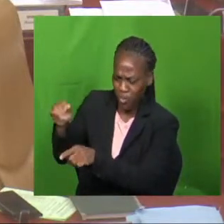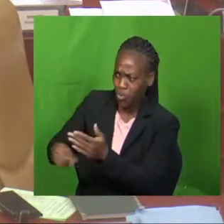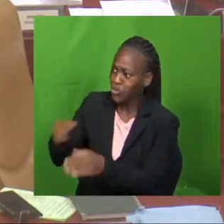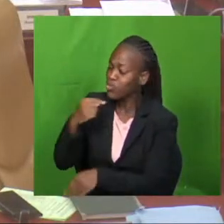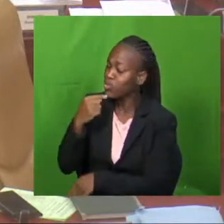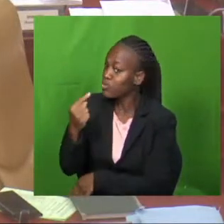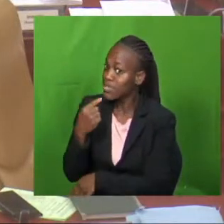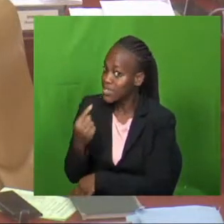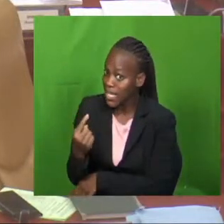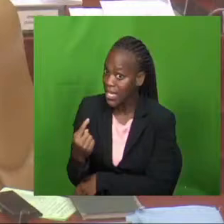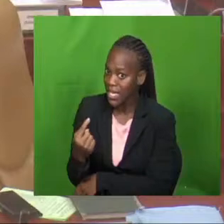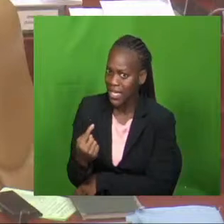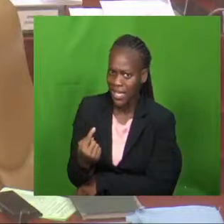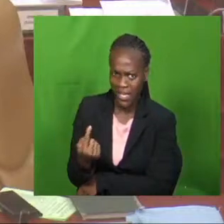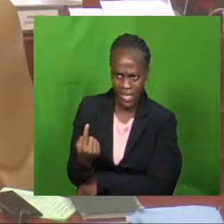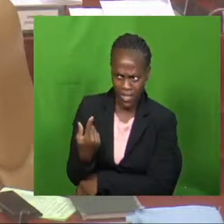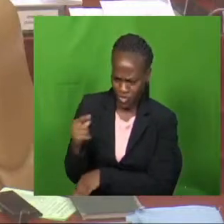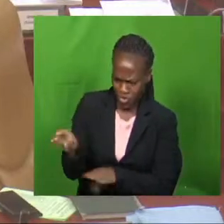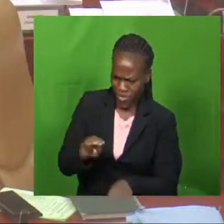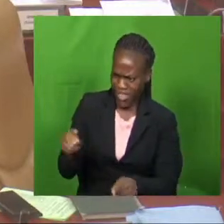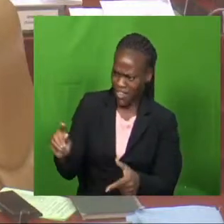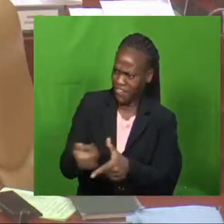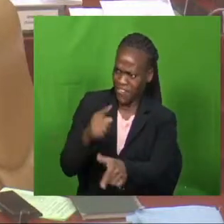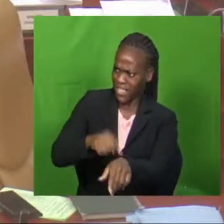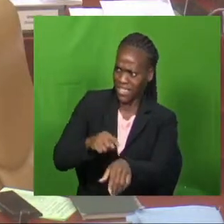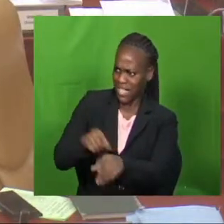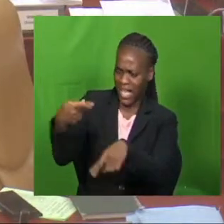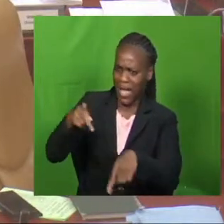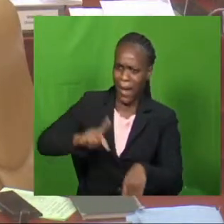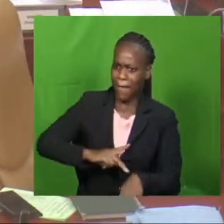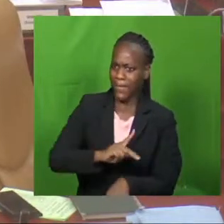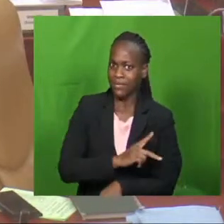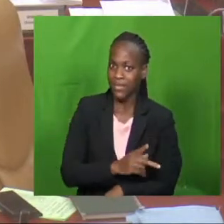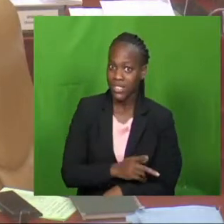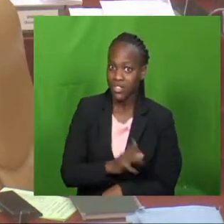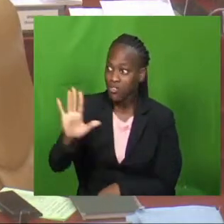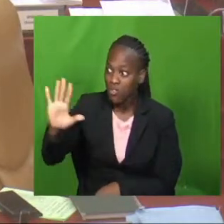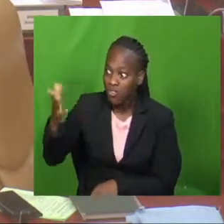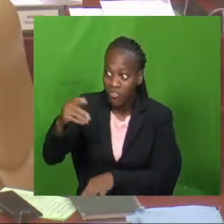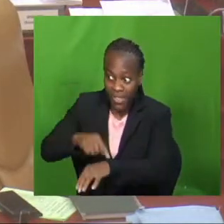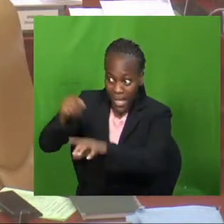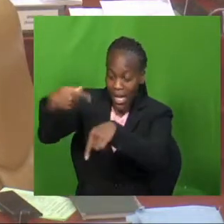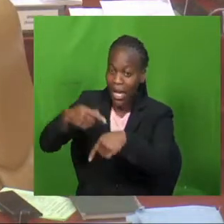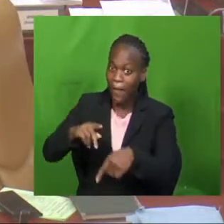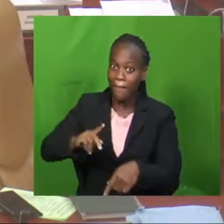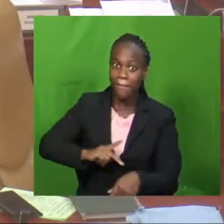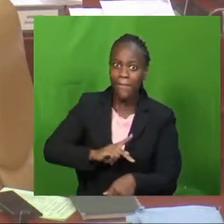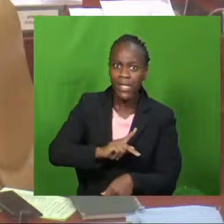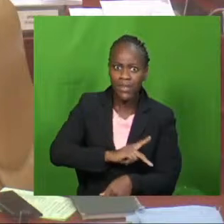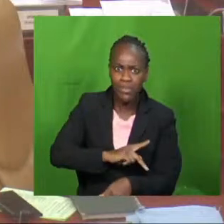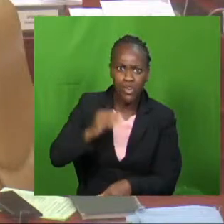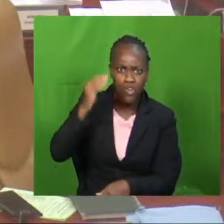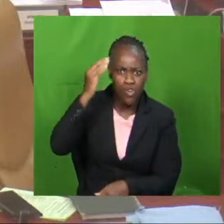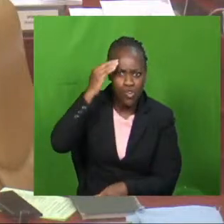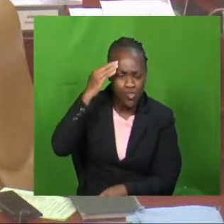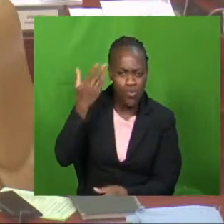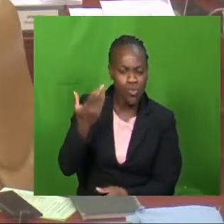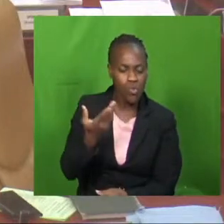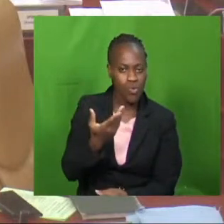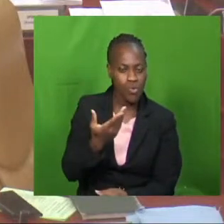making makes him behave as if he is a first timer, because he, a fifth timer, should know the duties and functions of a whip.